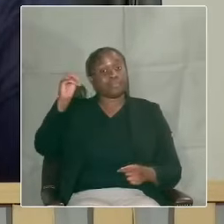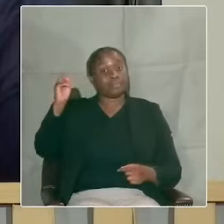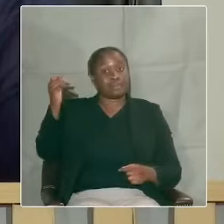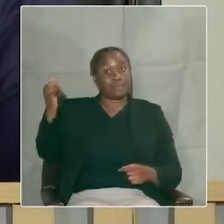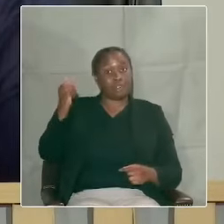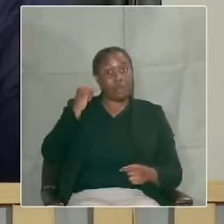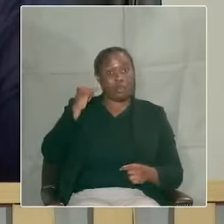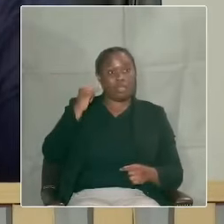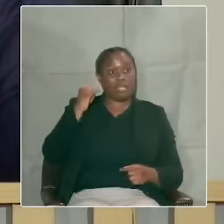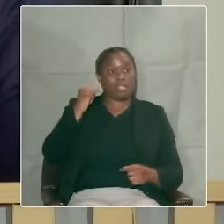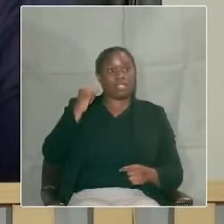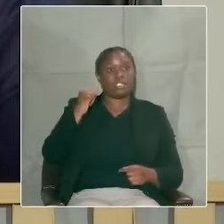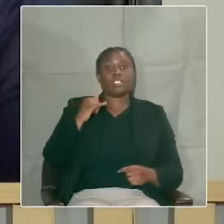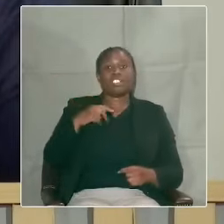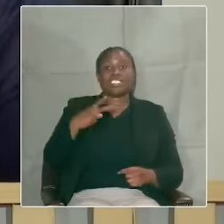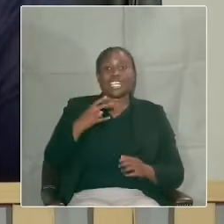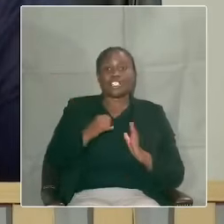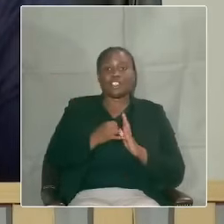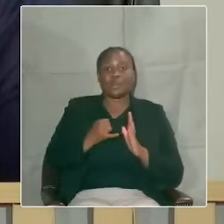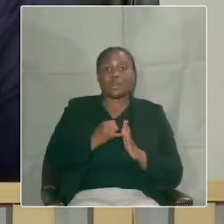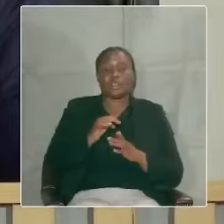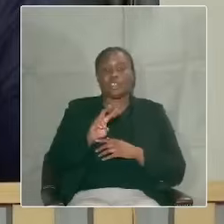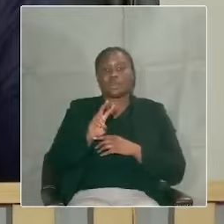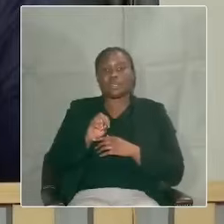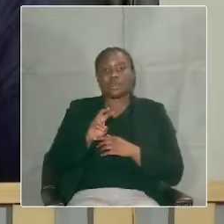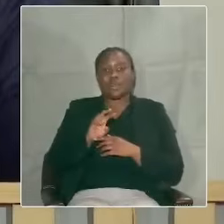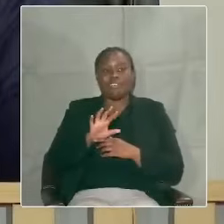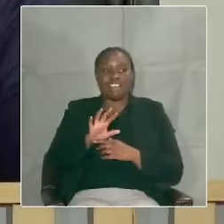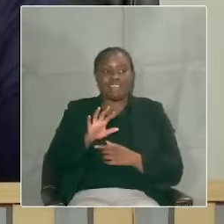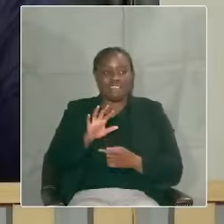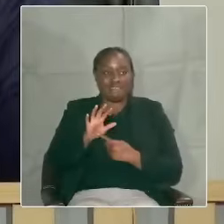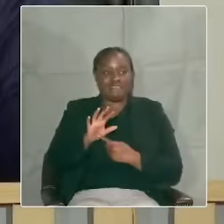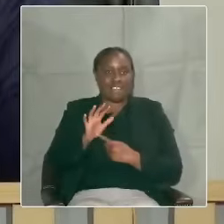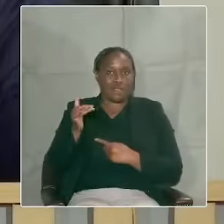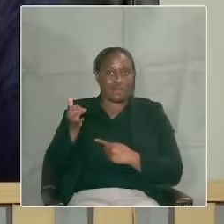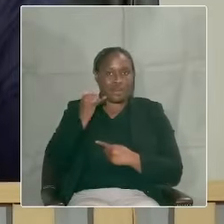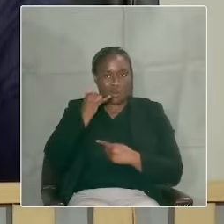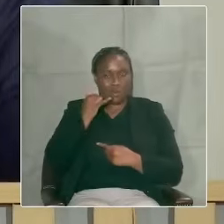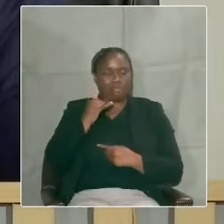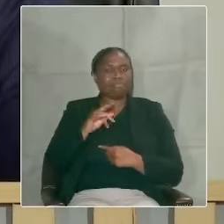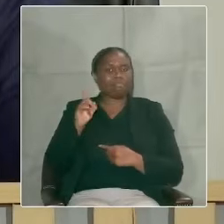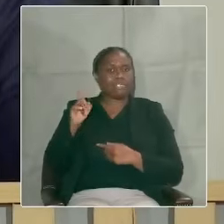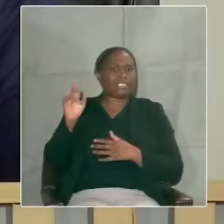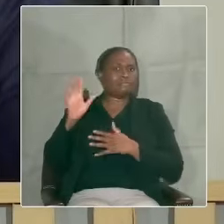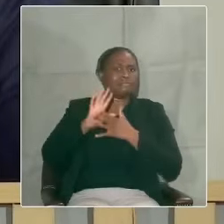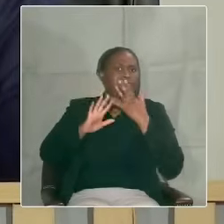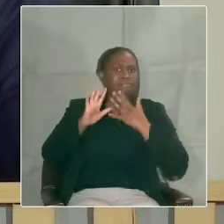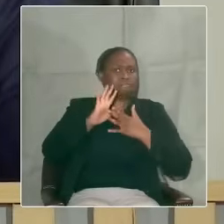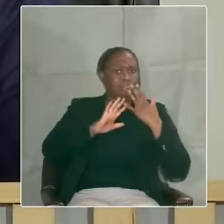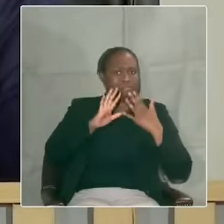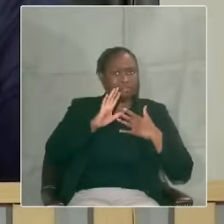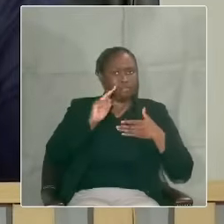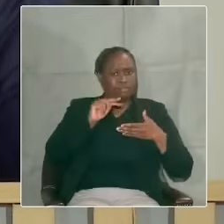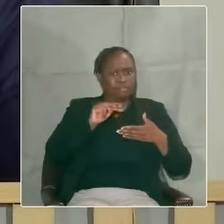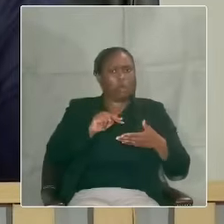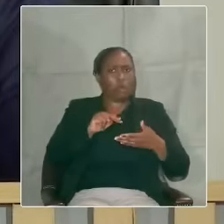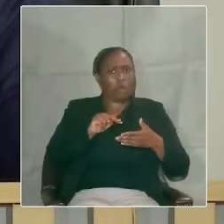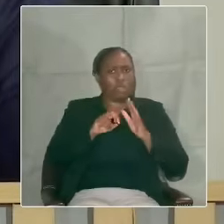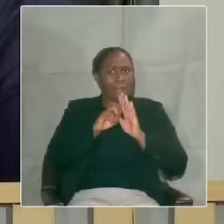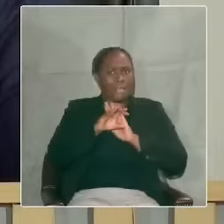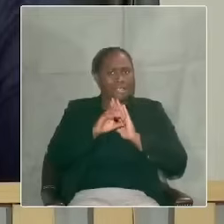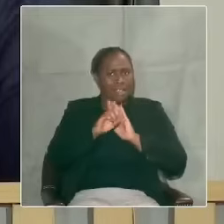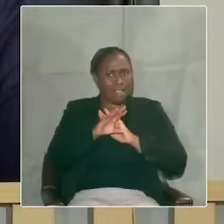day, 2nd January 2025. He told me that he saw in the